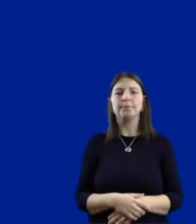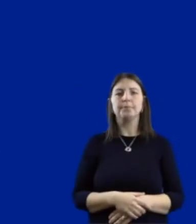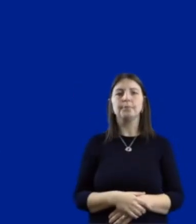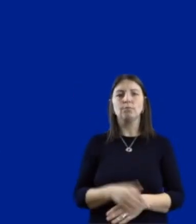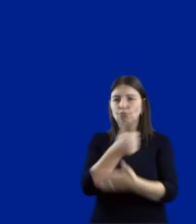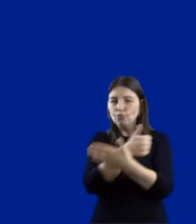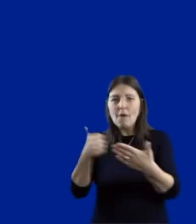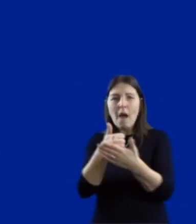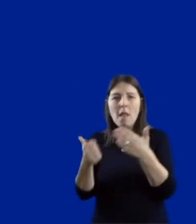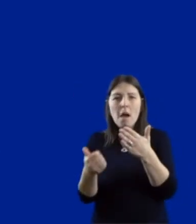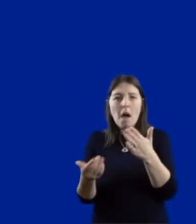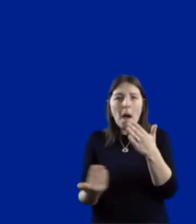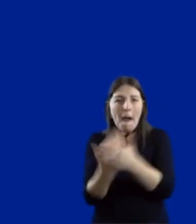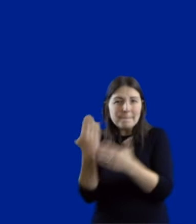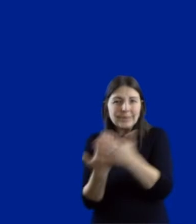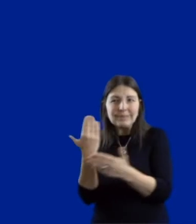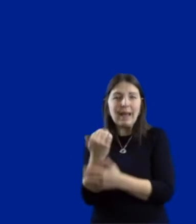Regularly update apps you use.